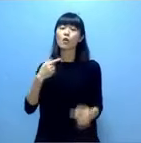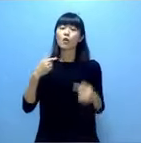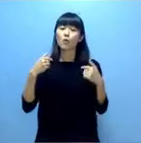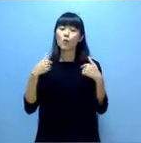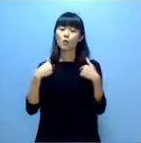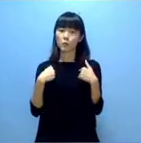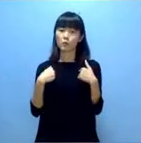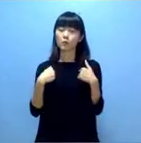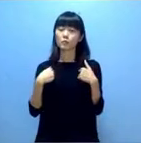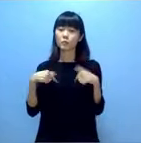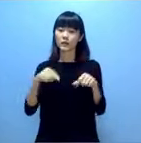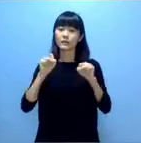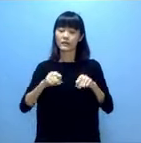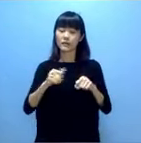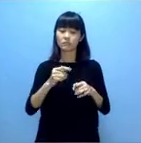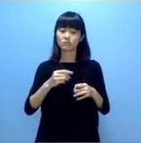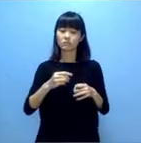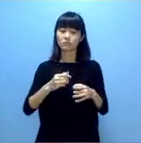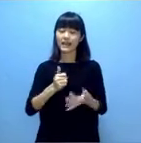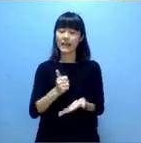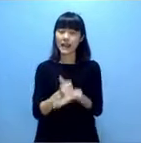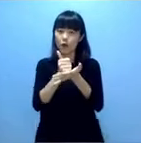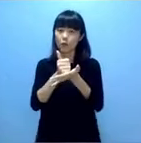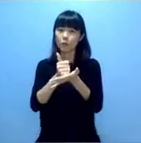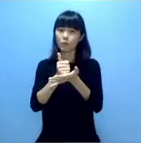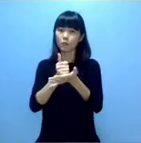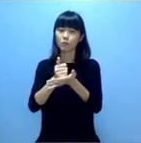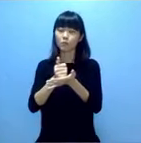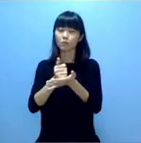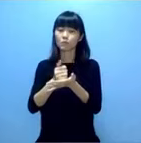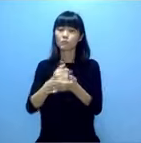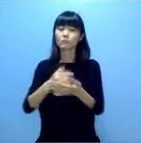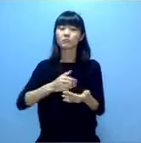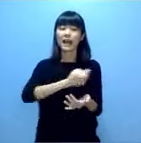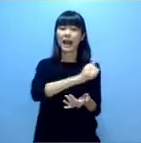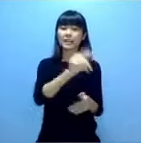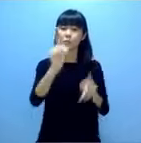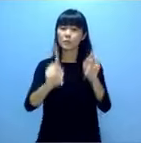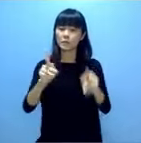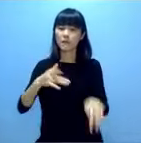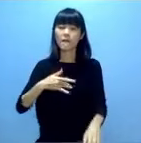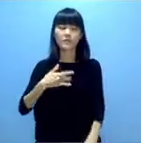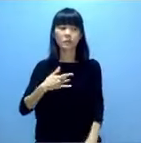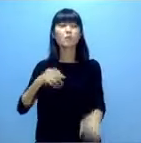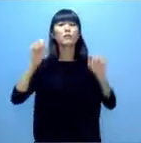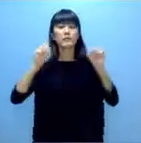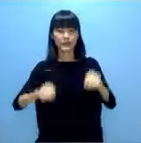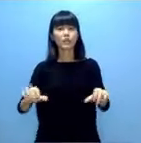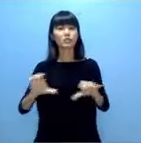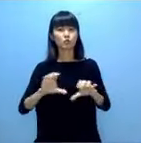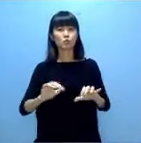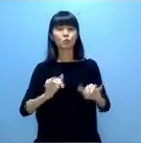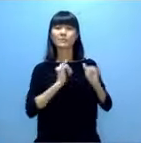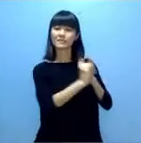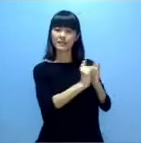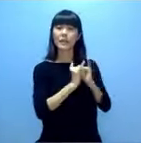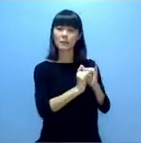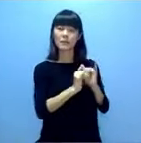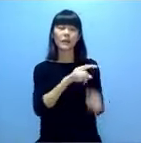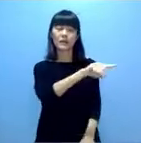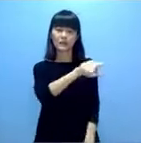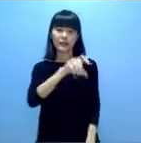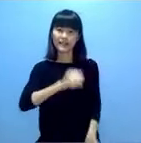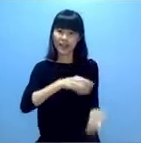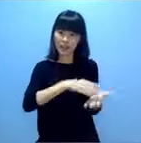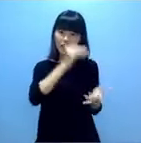that support much, much earlier, so that, you know, whatever work that we're doing, people can learn from it.